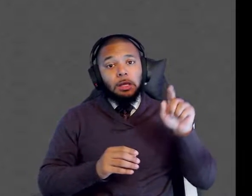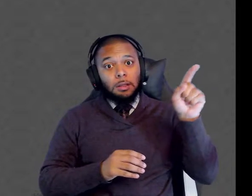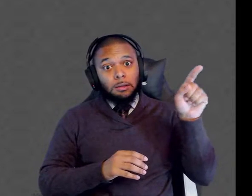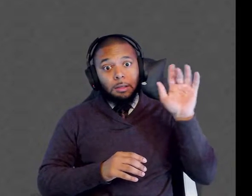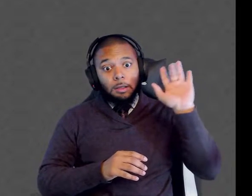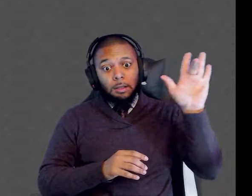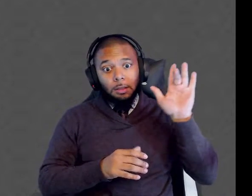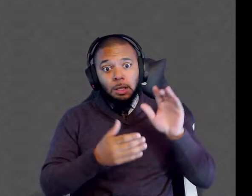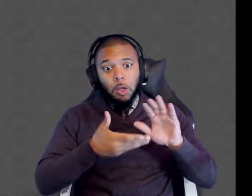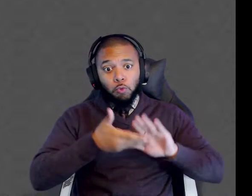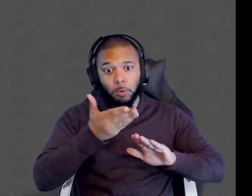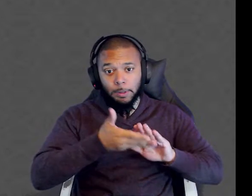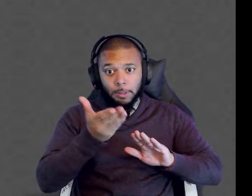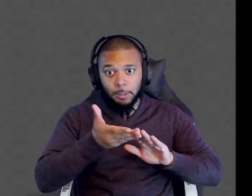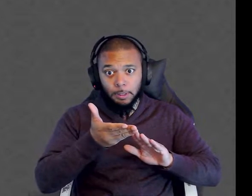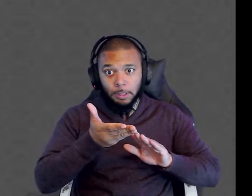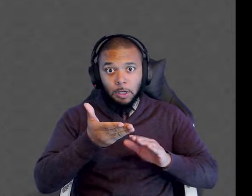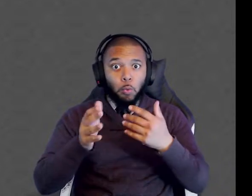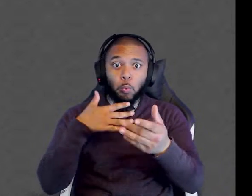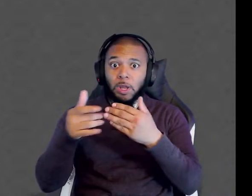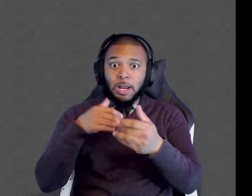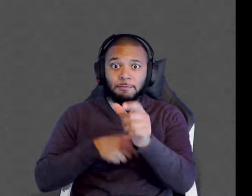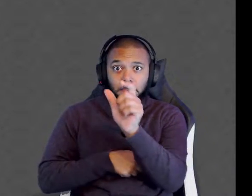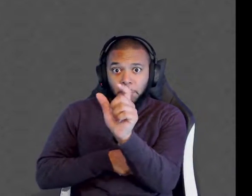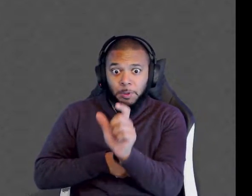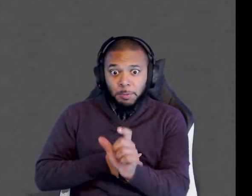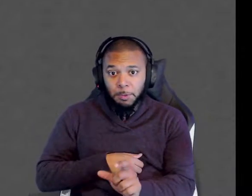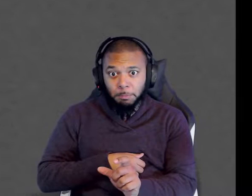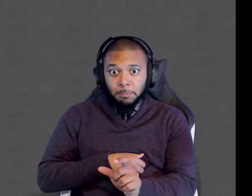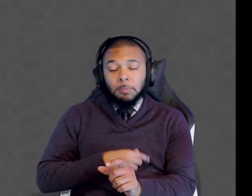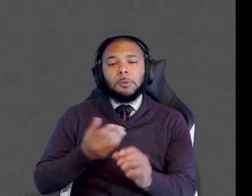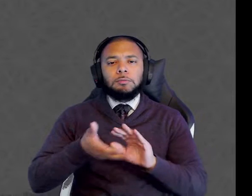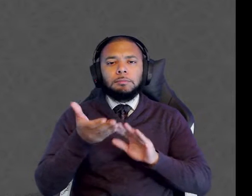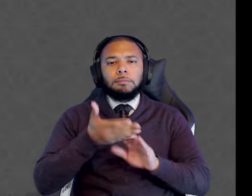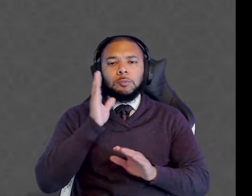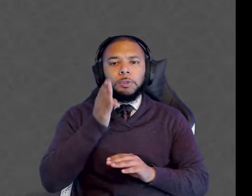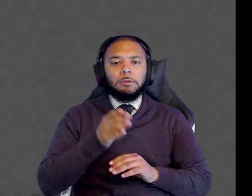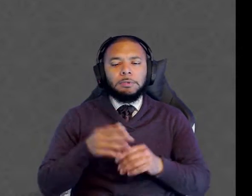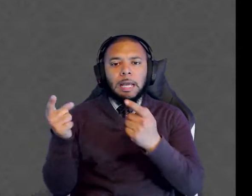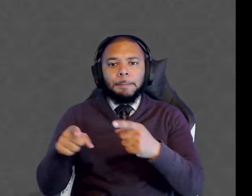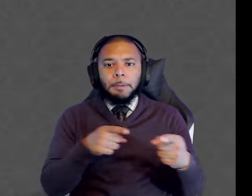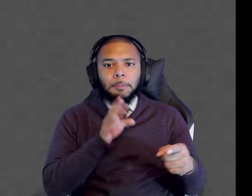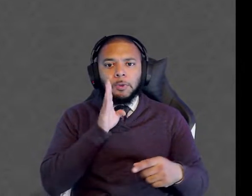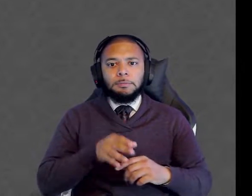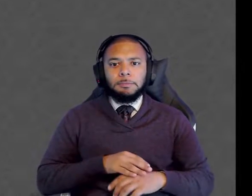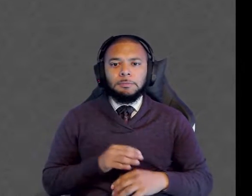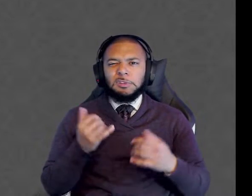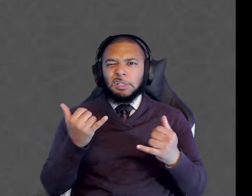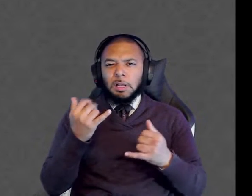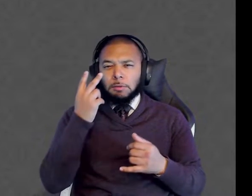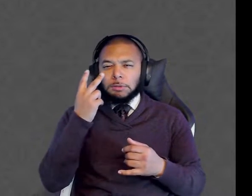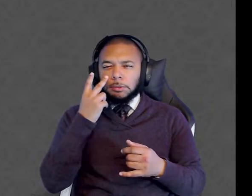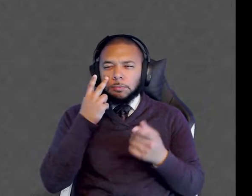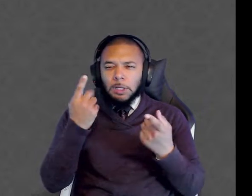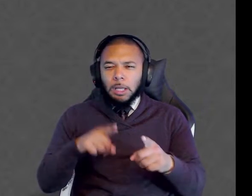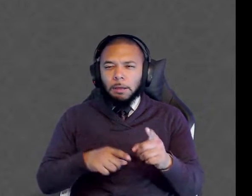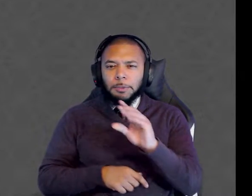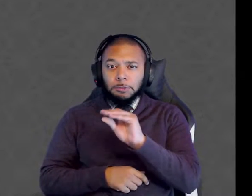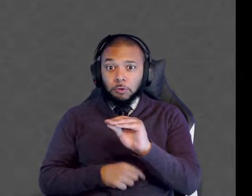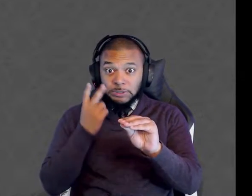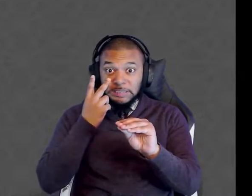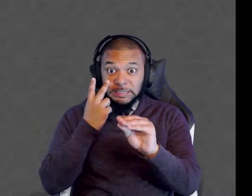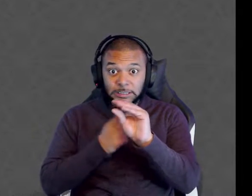then that code will run. So let's grab some blocks here and see how they snap